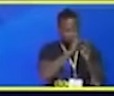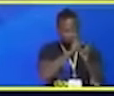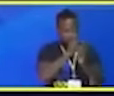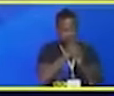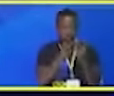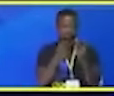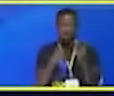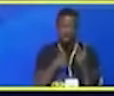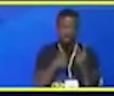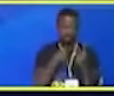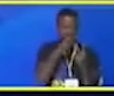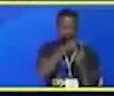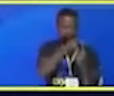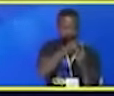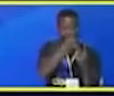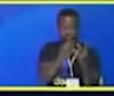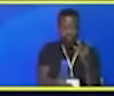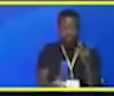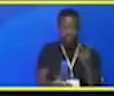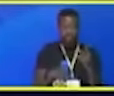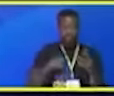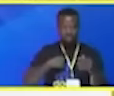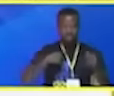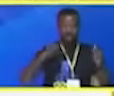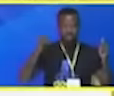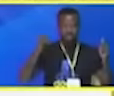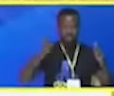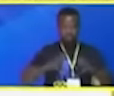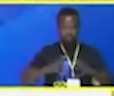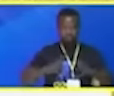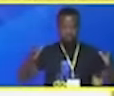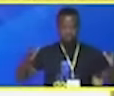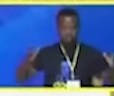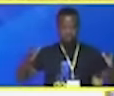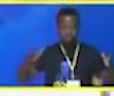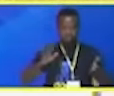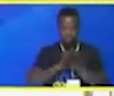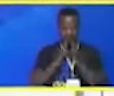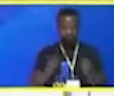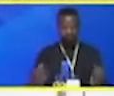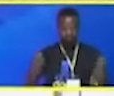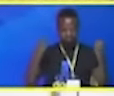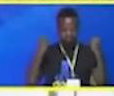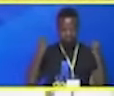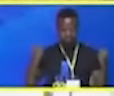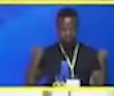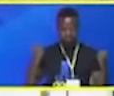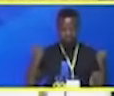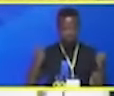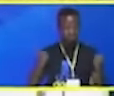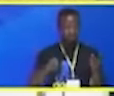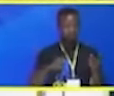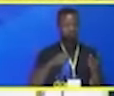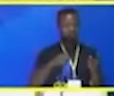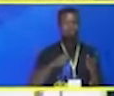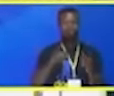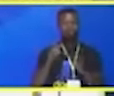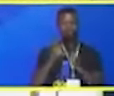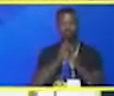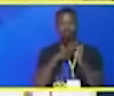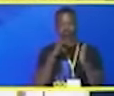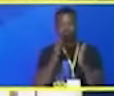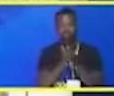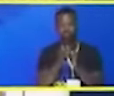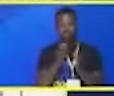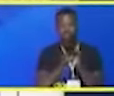knowing God. Number one is capacity. They shall be strong. The Bible says if you turn